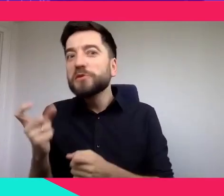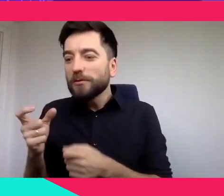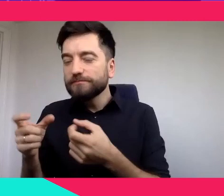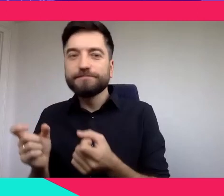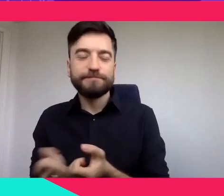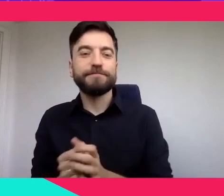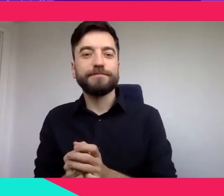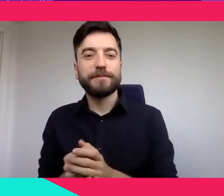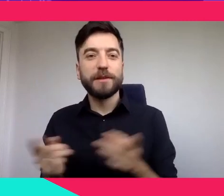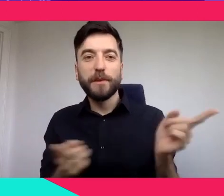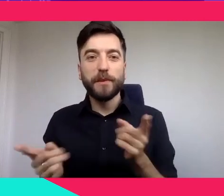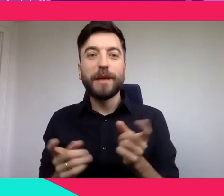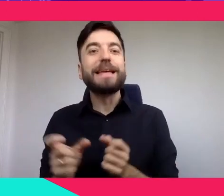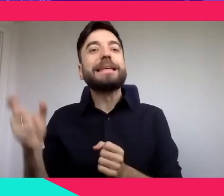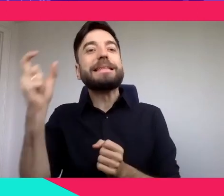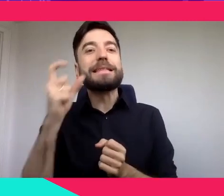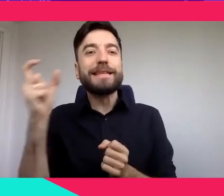transform access to